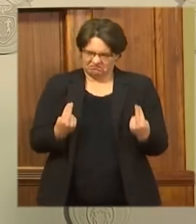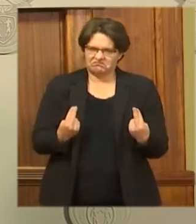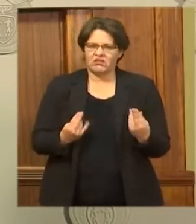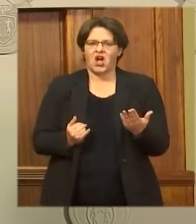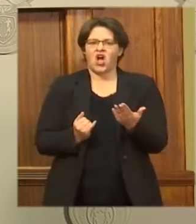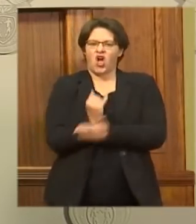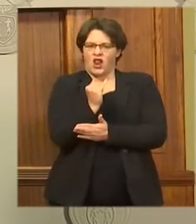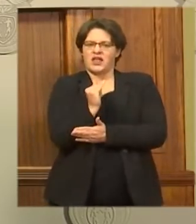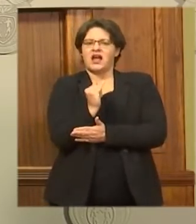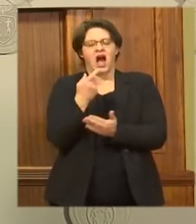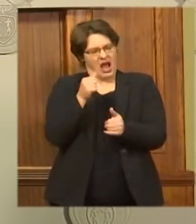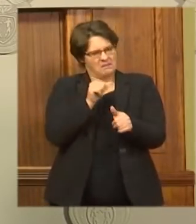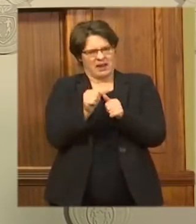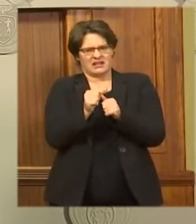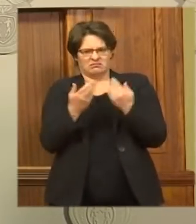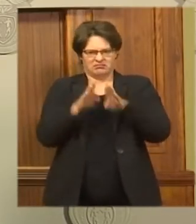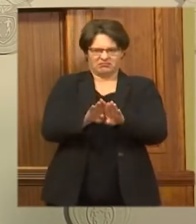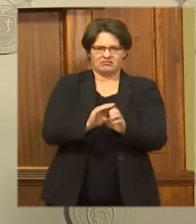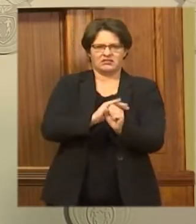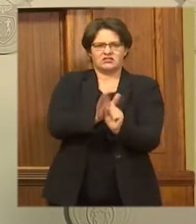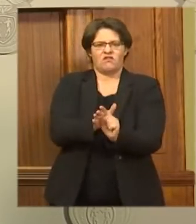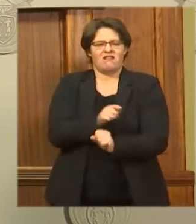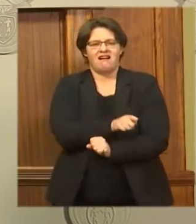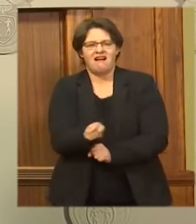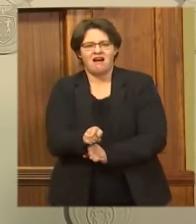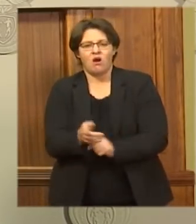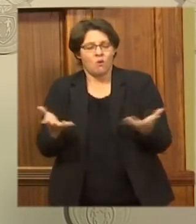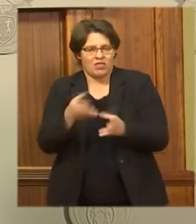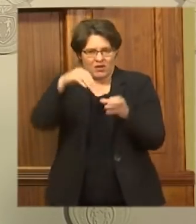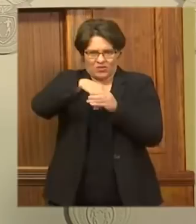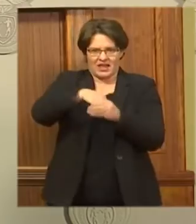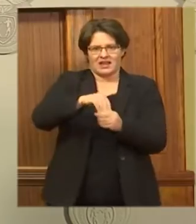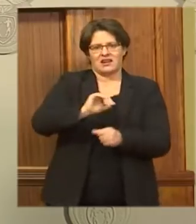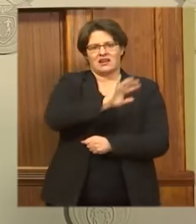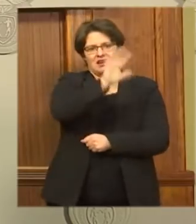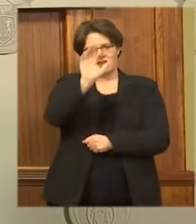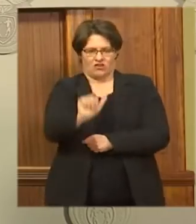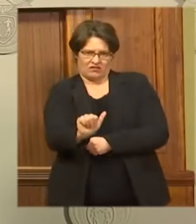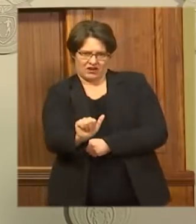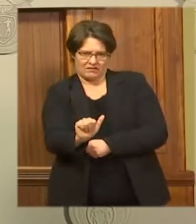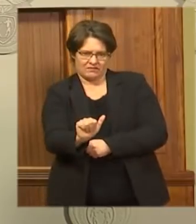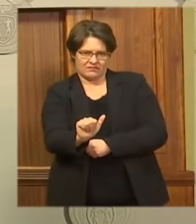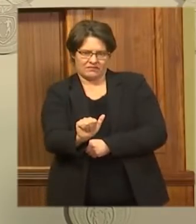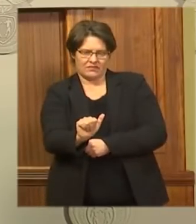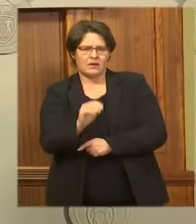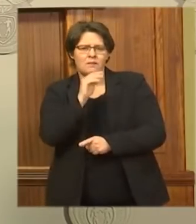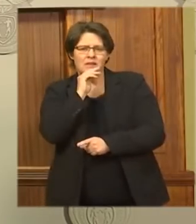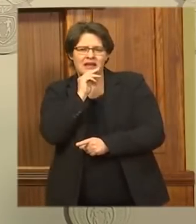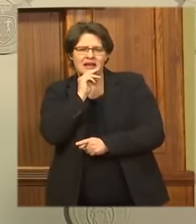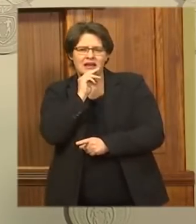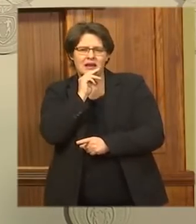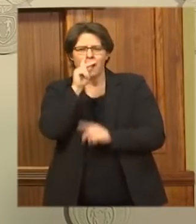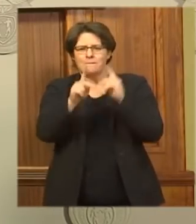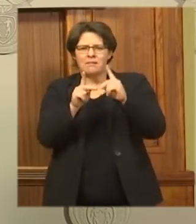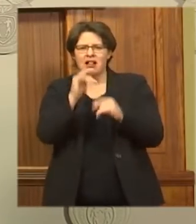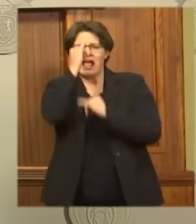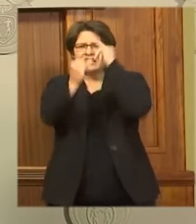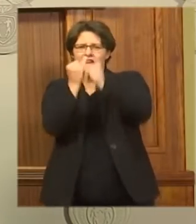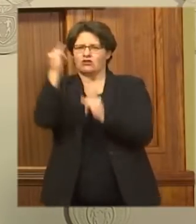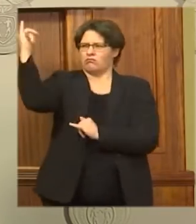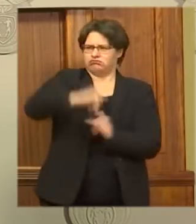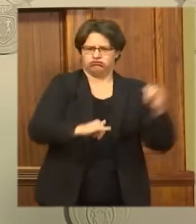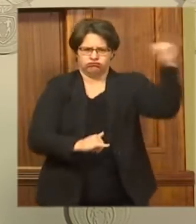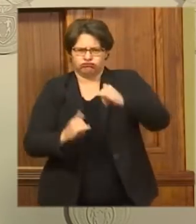early in the development of the disease in South Africa to restrict international travel and